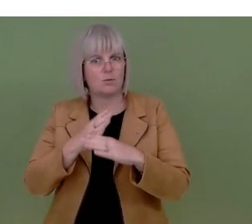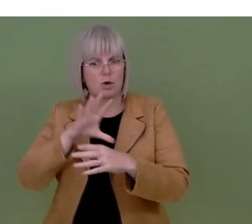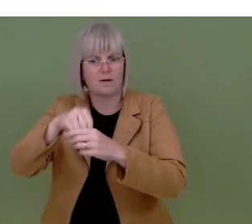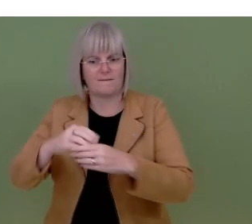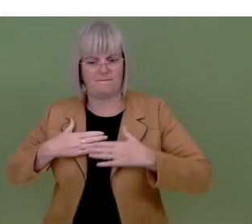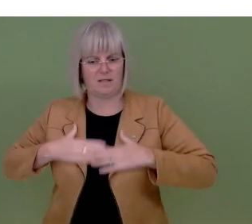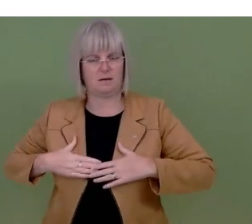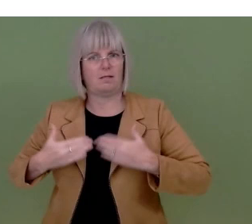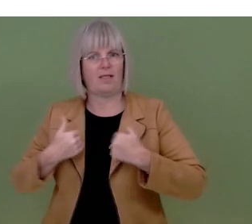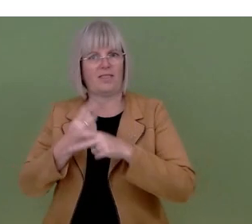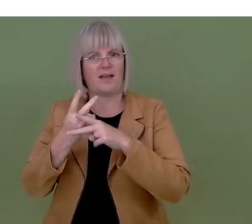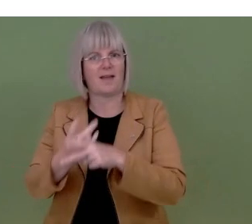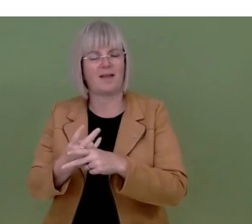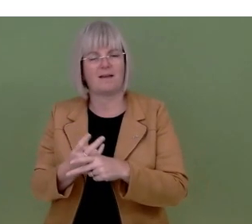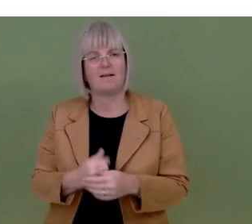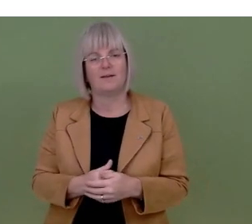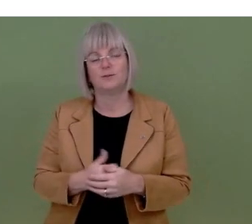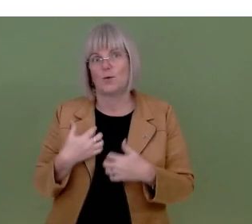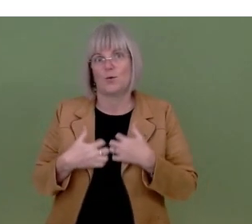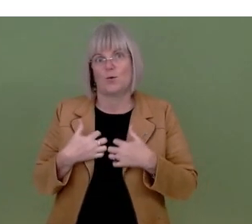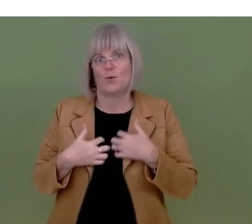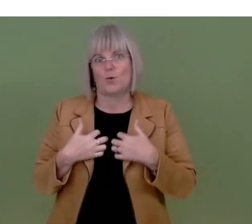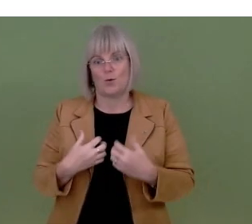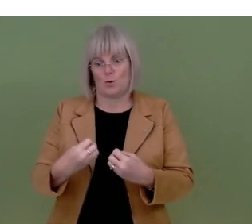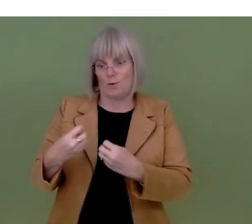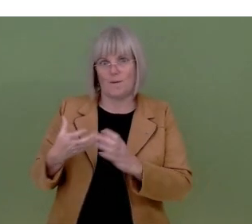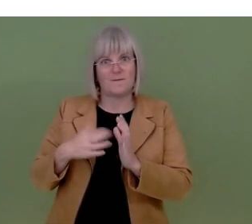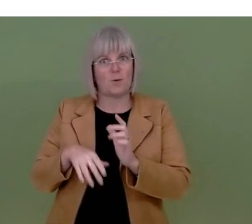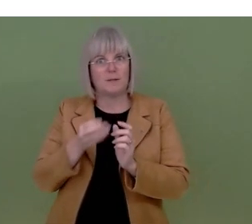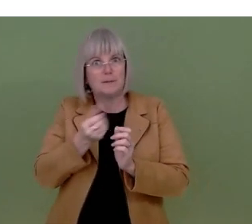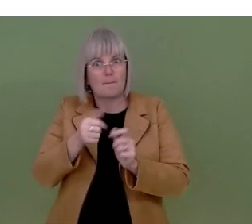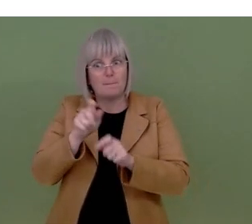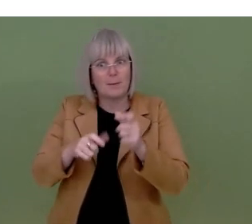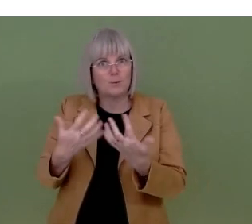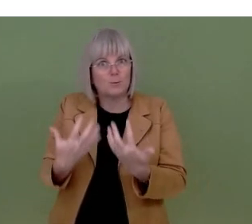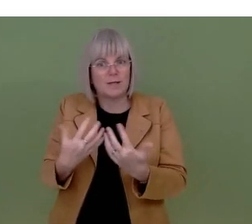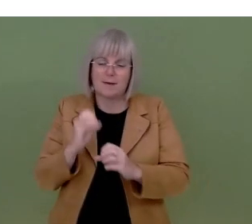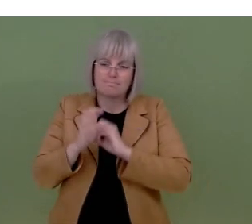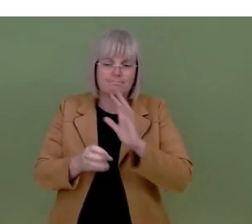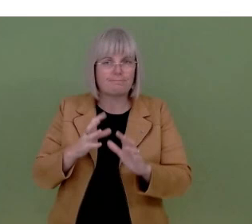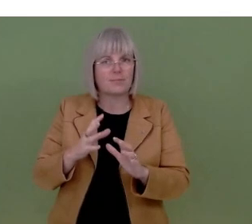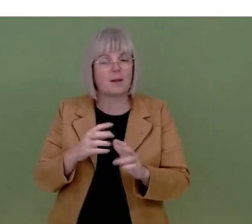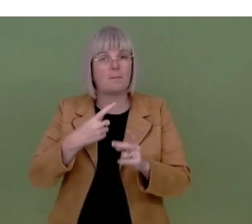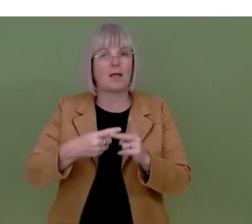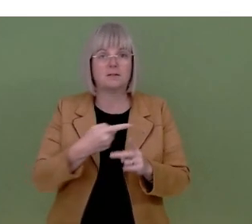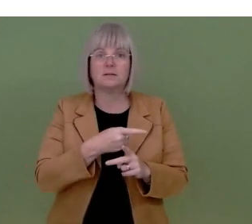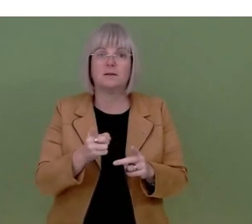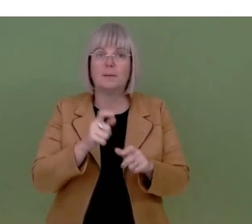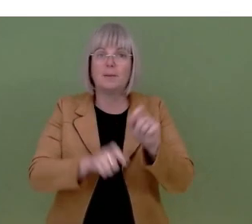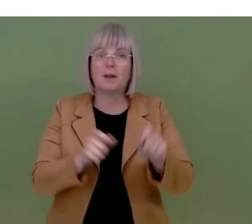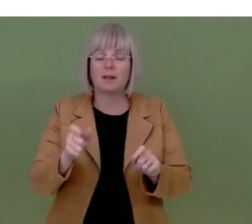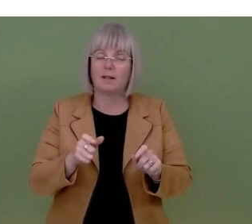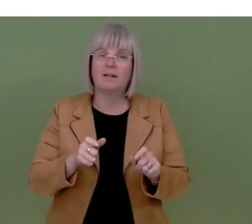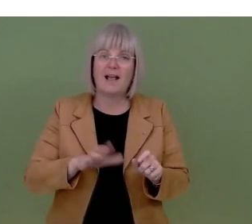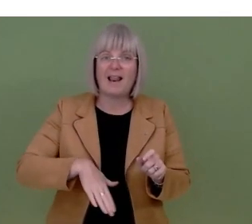so exciting to be able to hear from some of those people today and some people who have lived experience of psychological practice